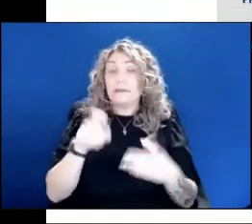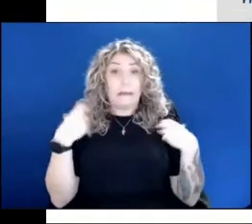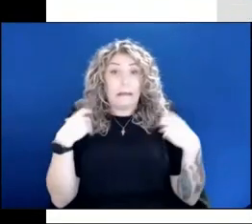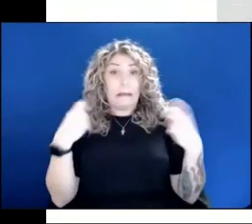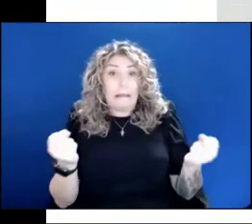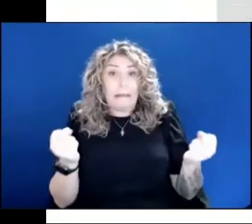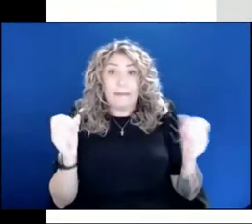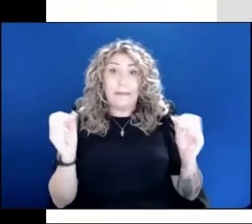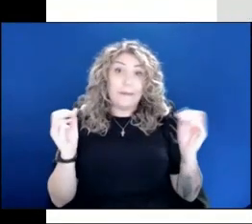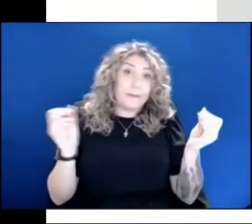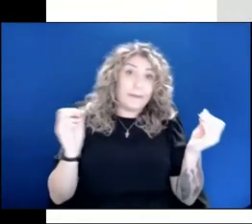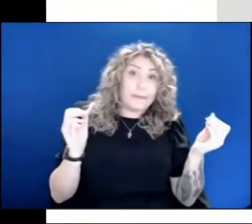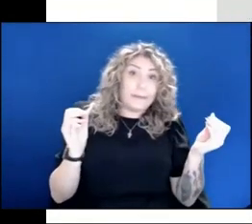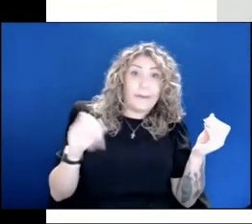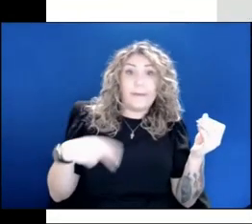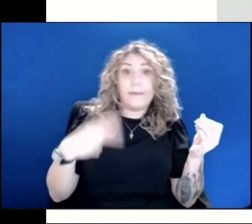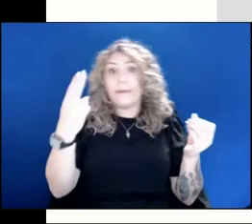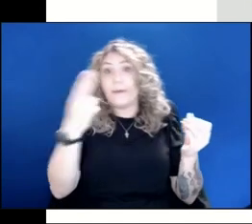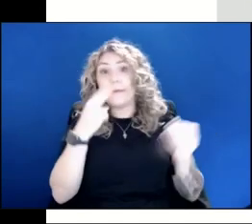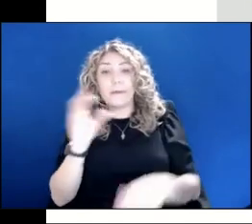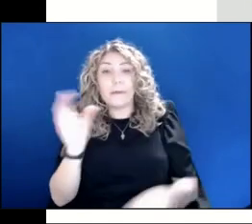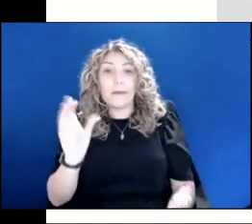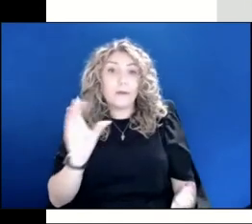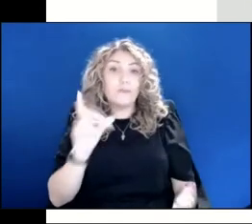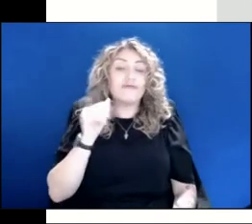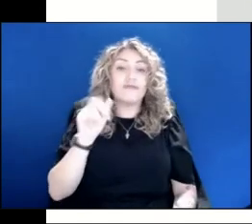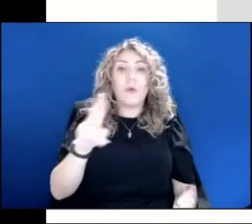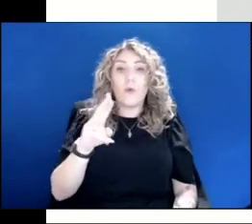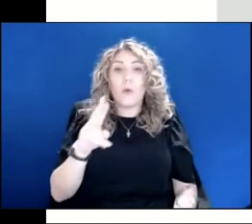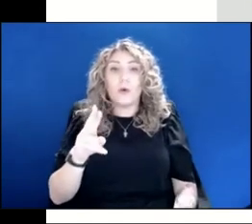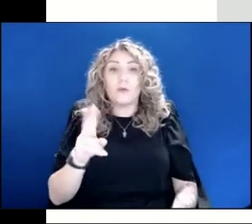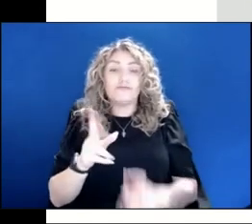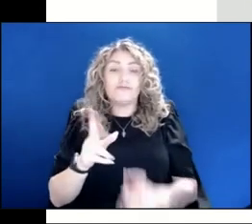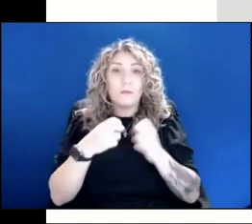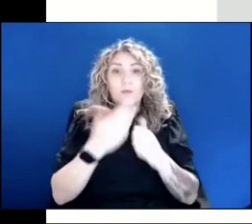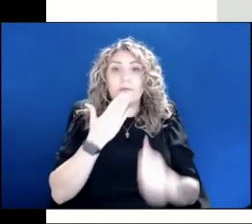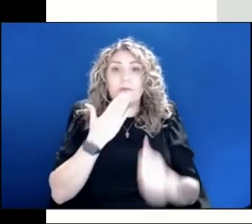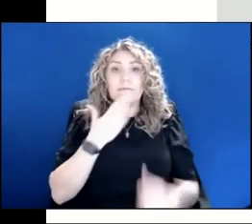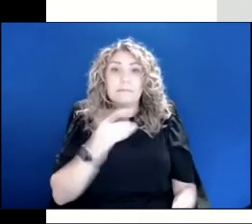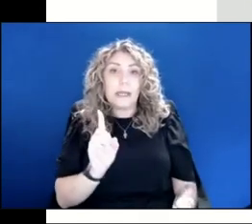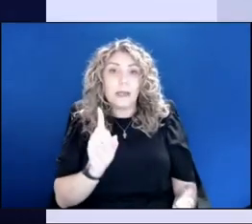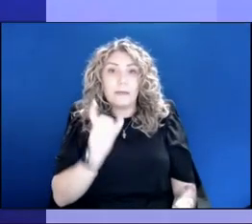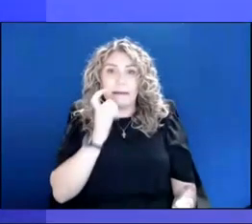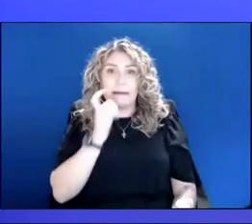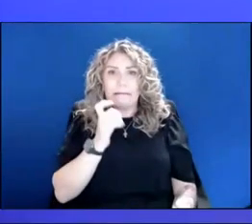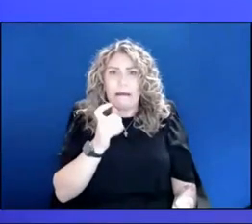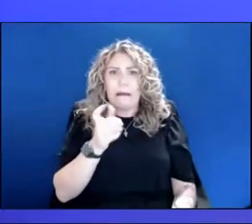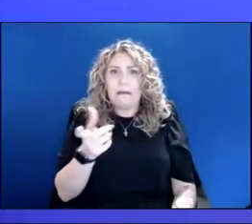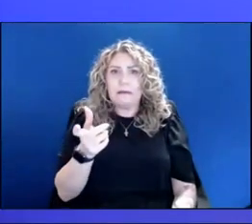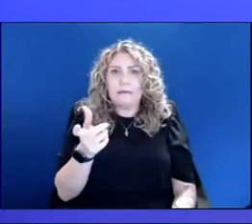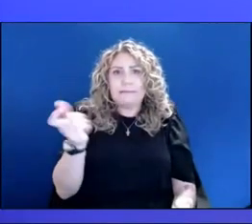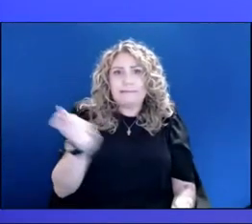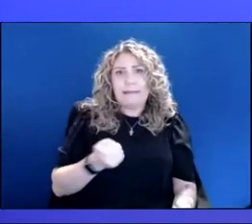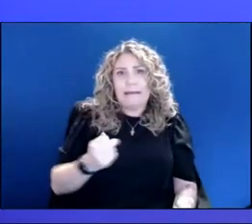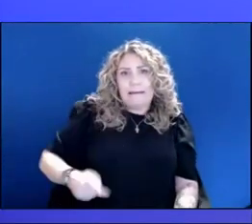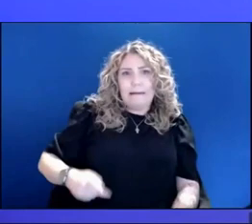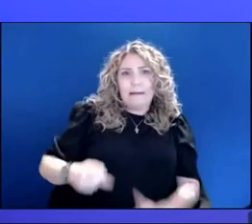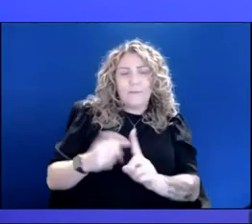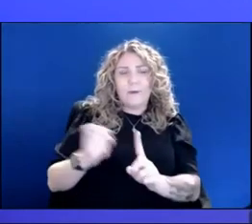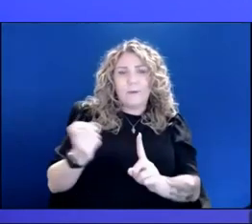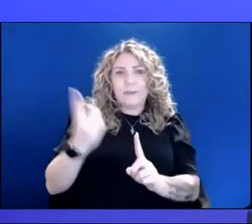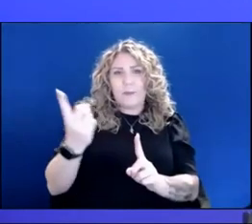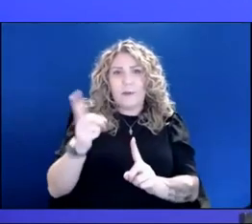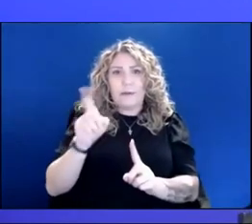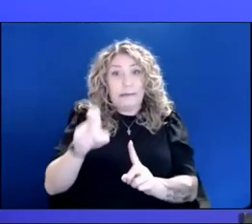hypertension or problems with diabetes. We don't want to take a kidney out of somebody who will need two in the future. So